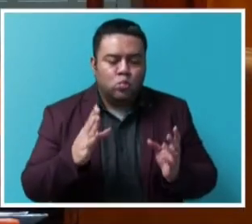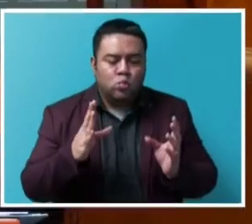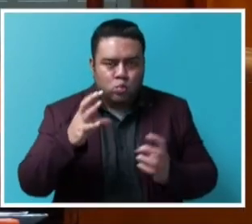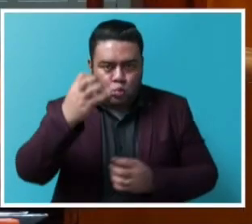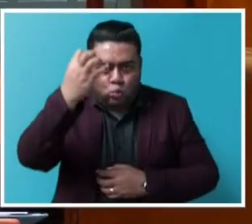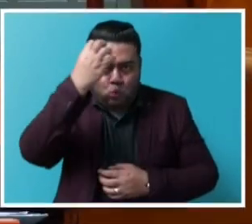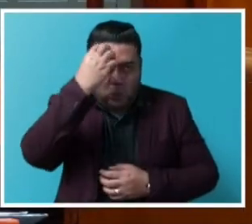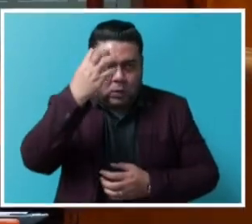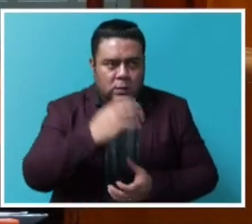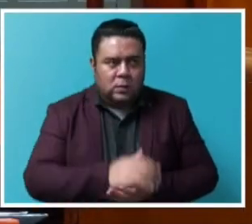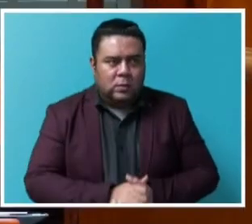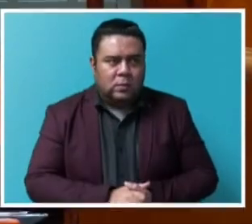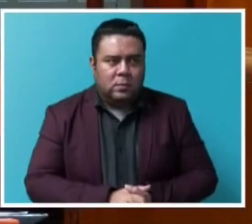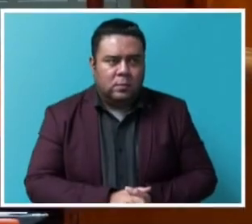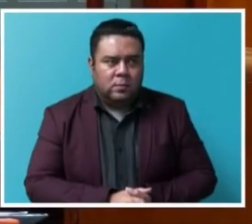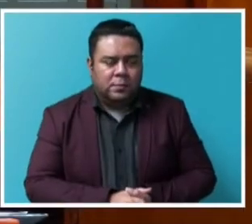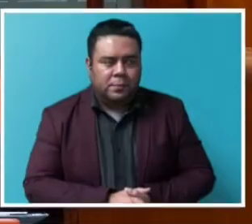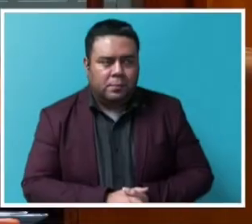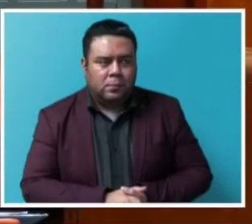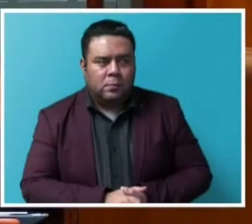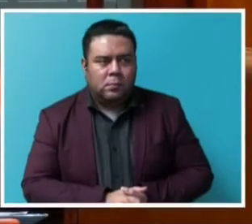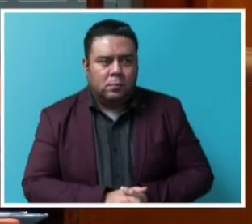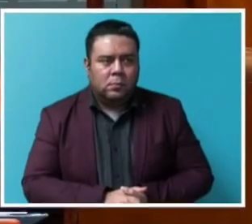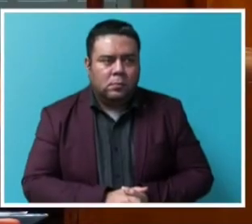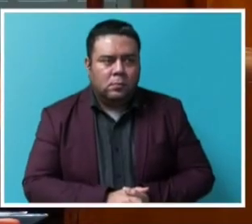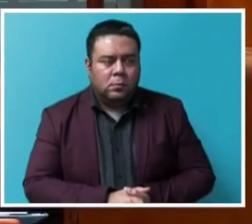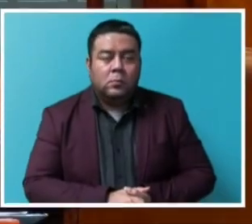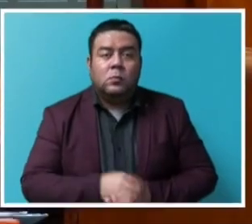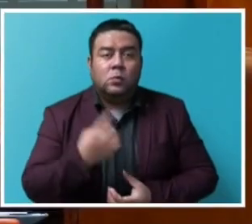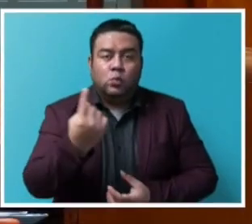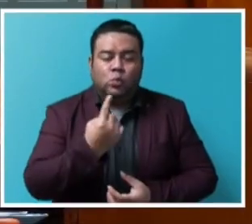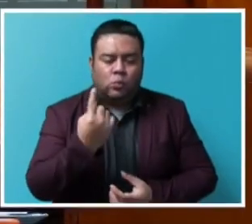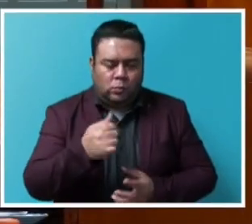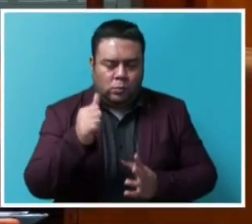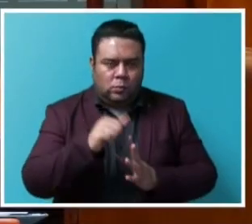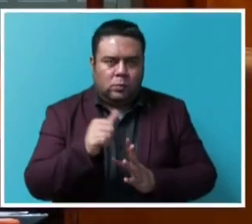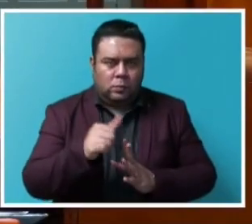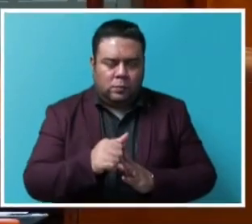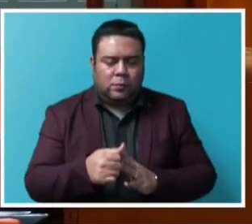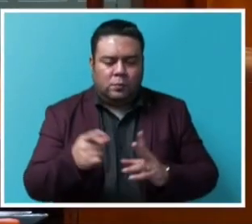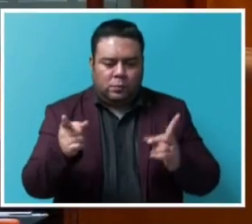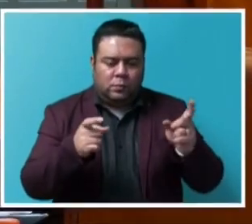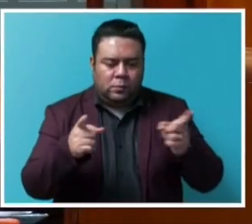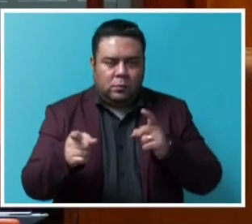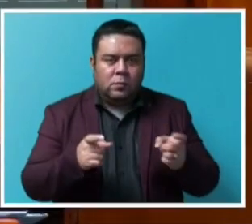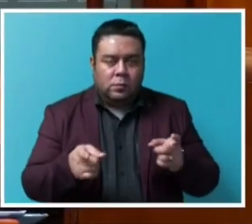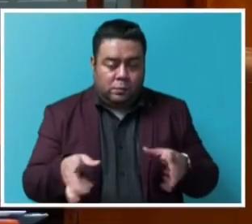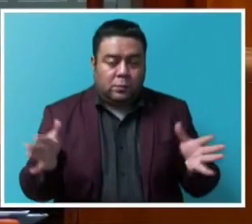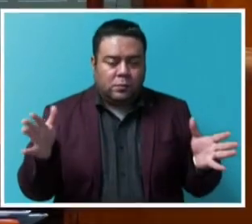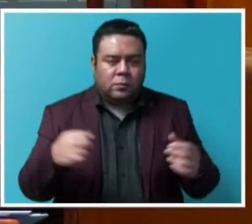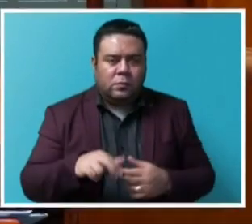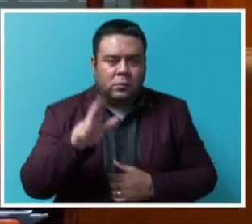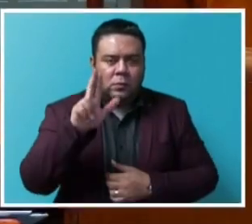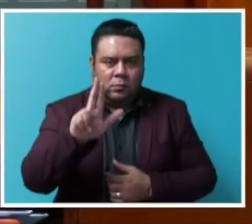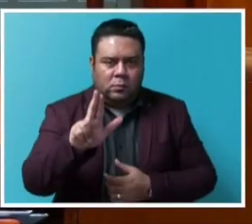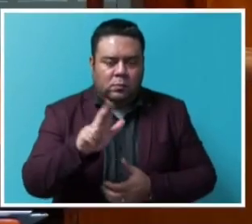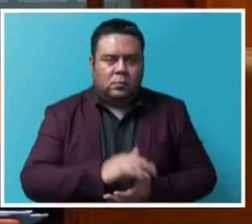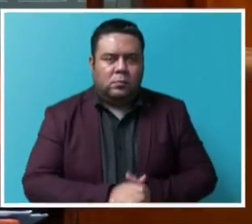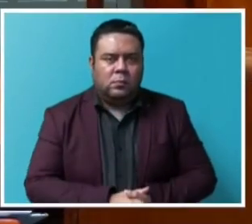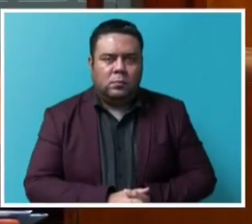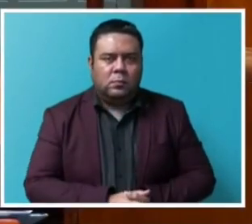Ngā Waihono i Tepo, who was also invited to attend the installation of the Manturumbalan